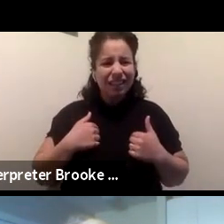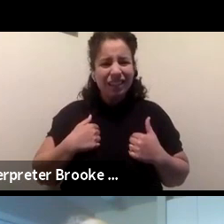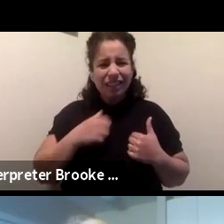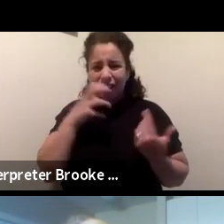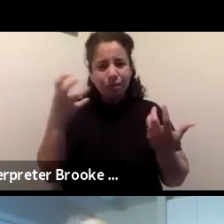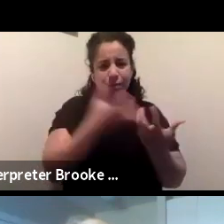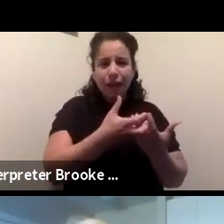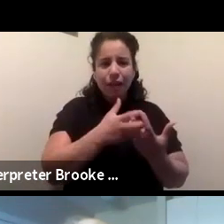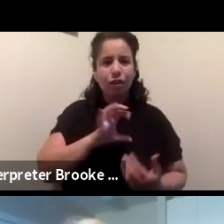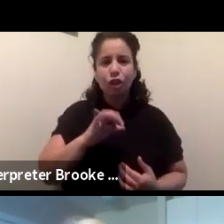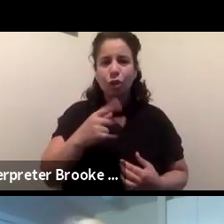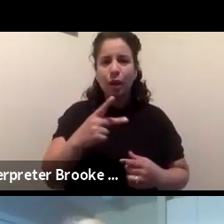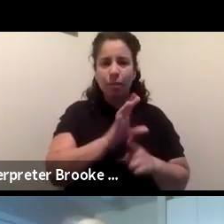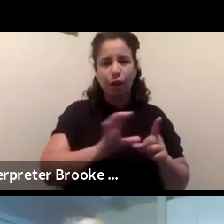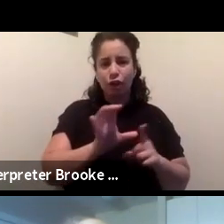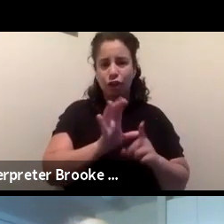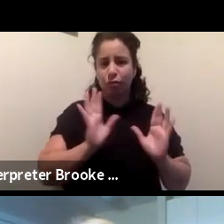vocabulary. Check.